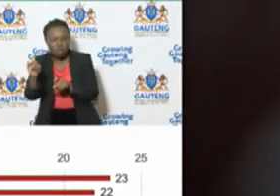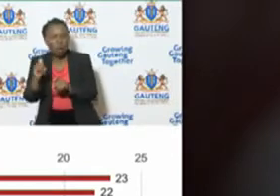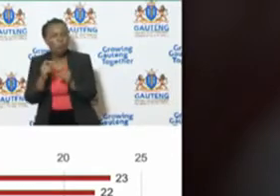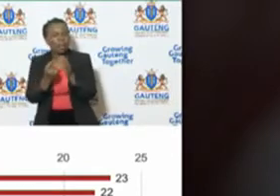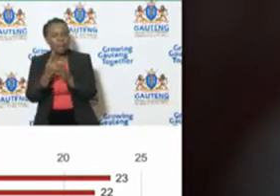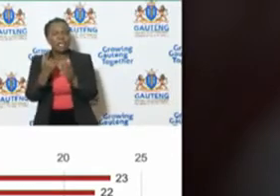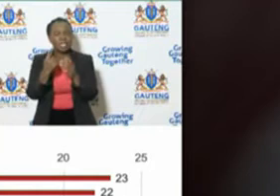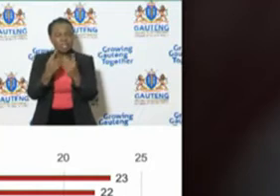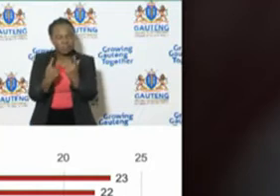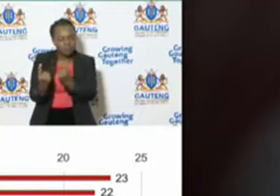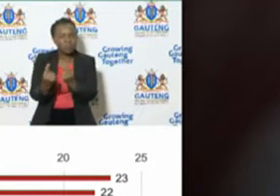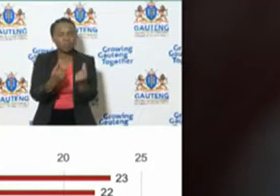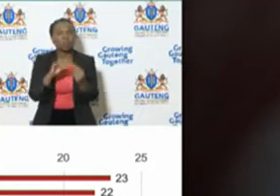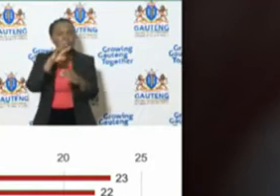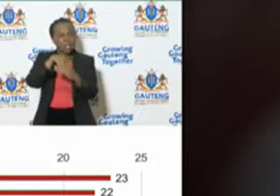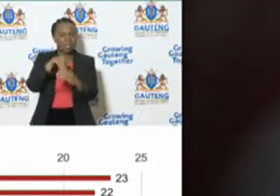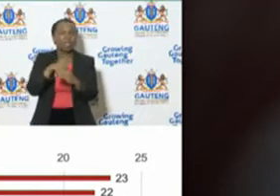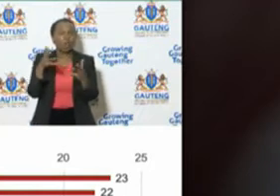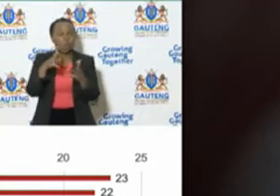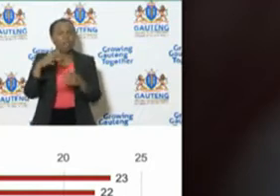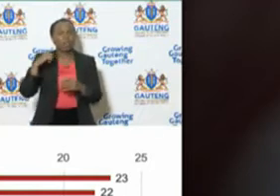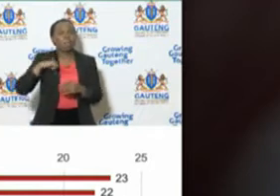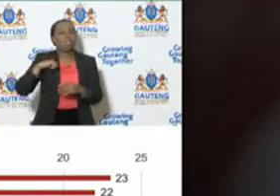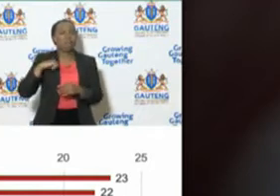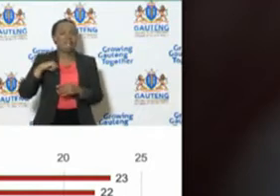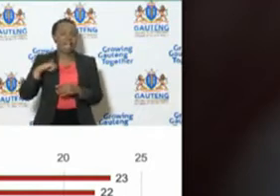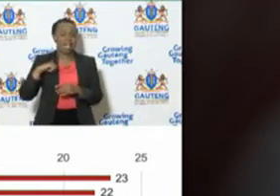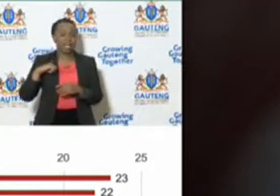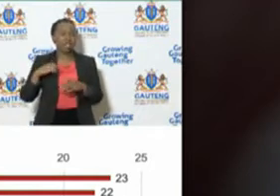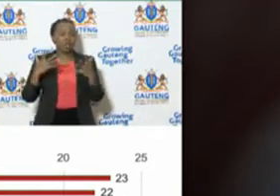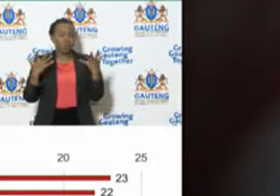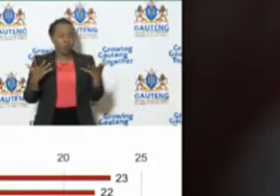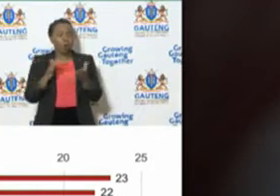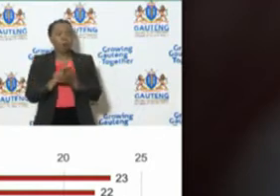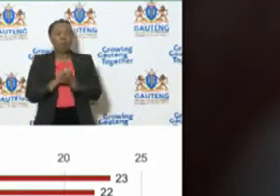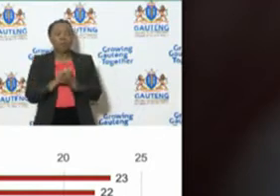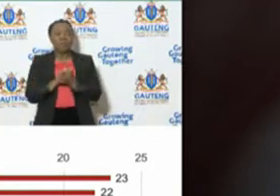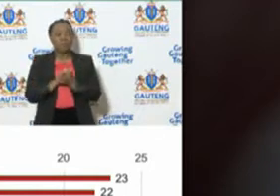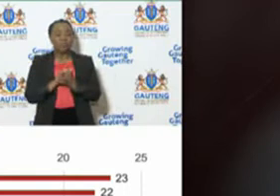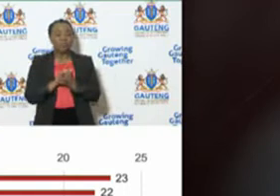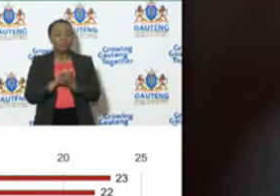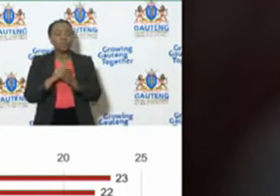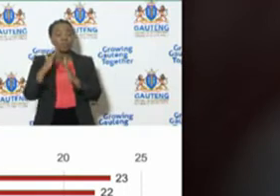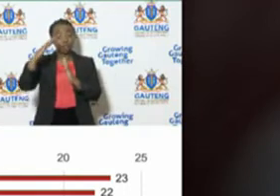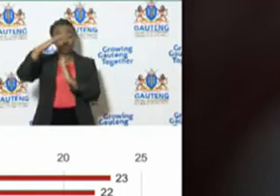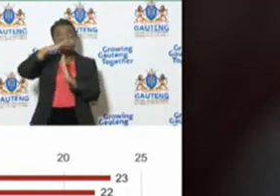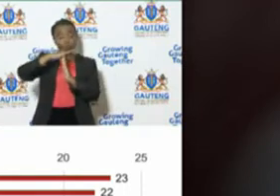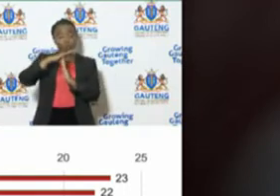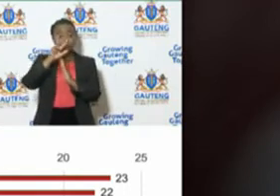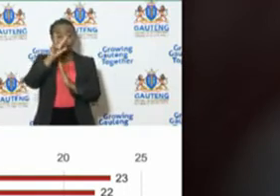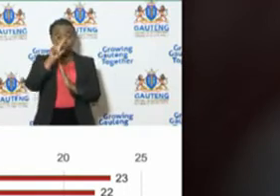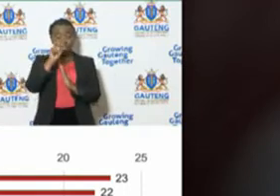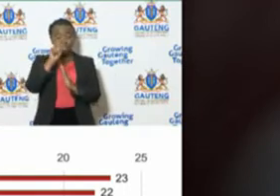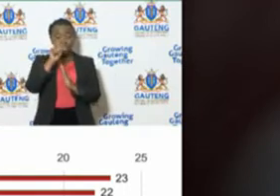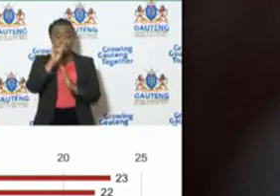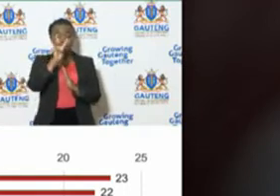province and our municipalities. So this is also changing. So the top 20 wards